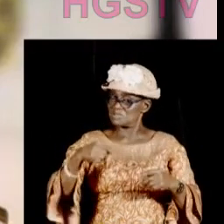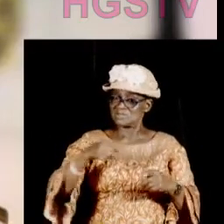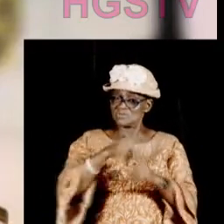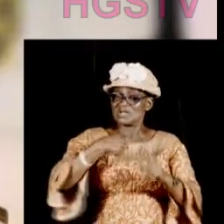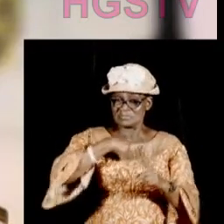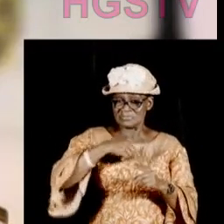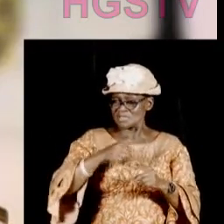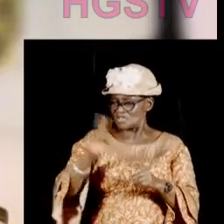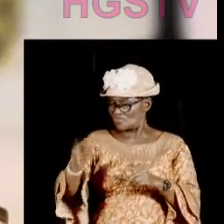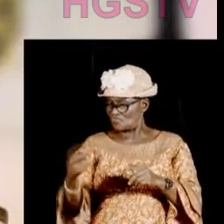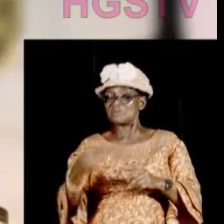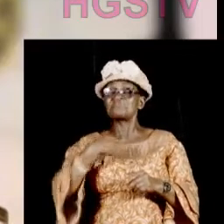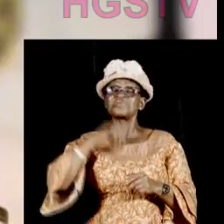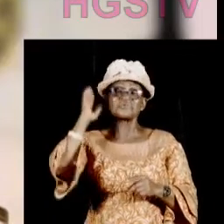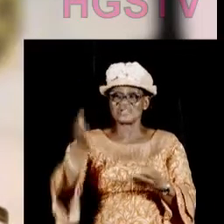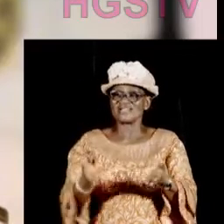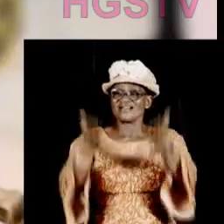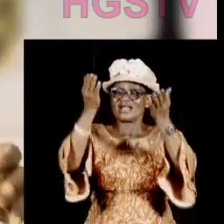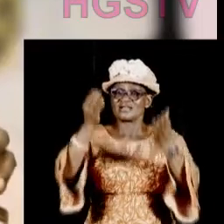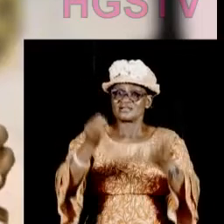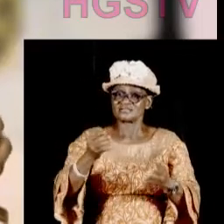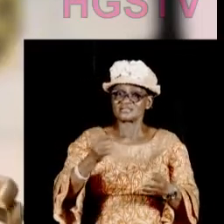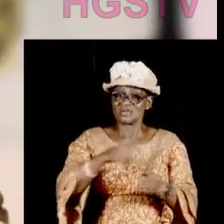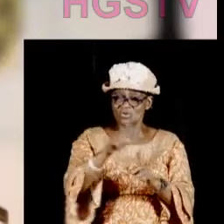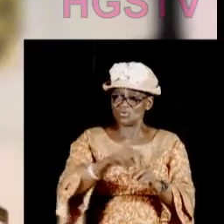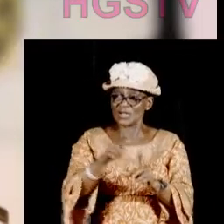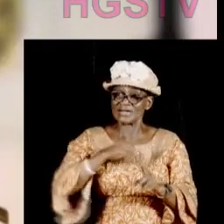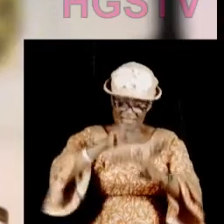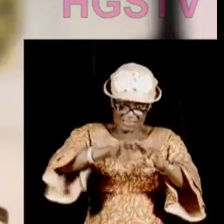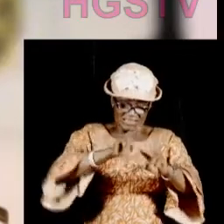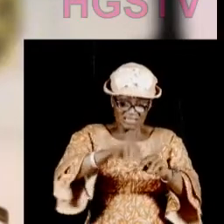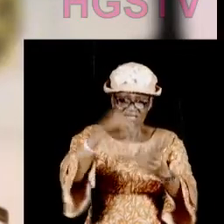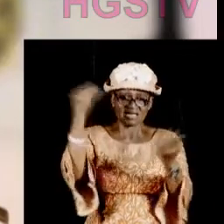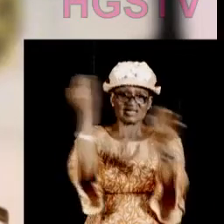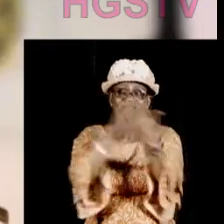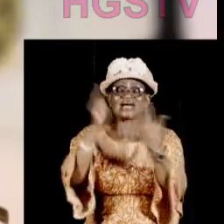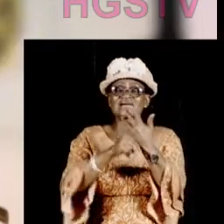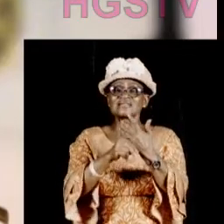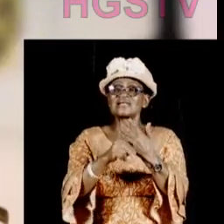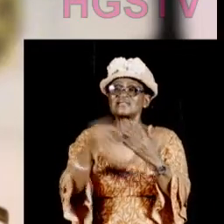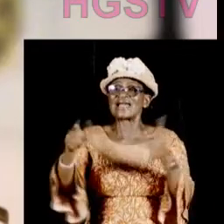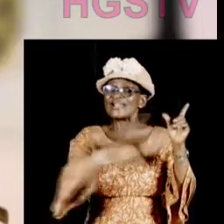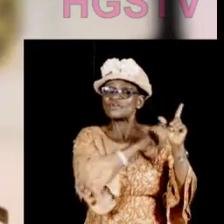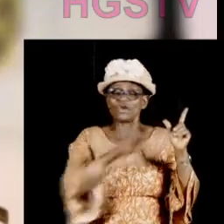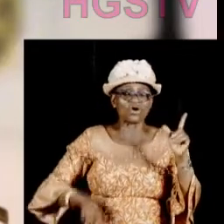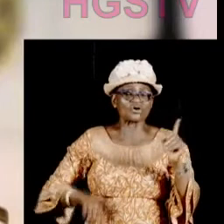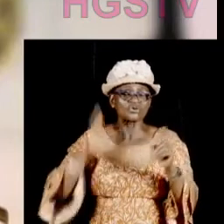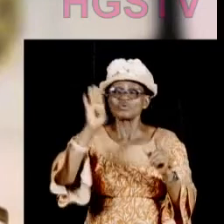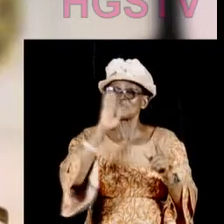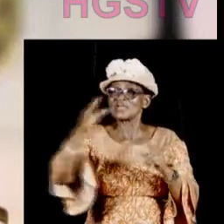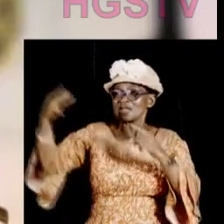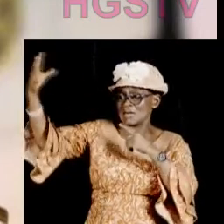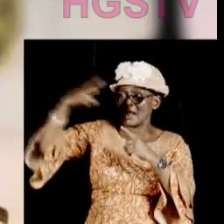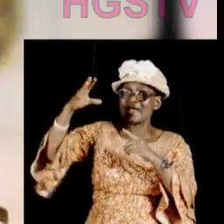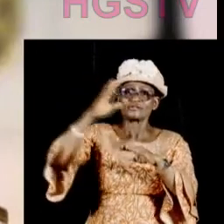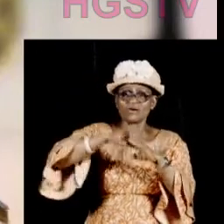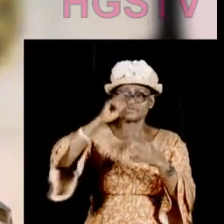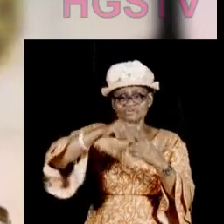shall rise. When I sit in darkness, the Lord shall be a light unto